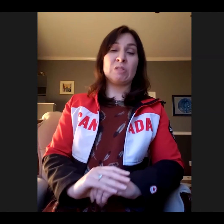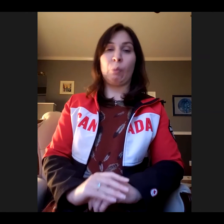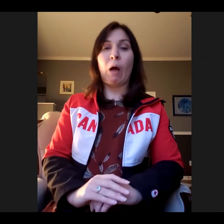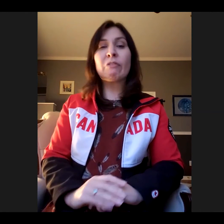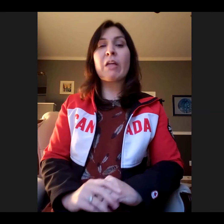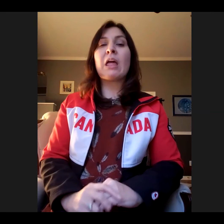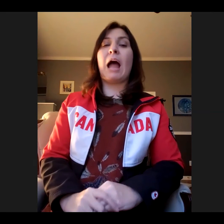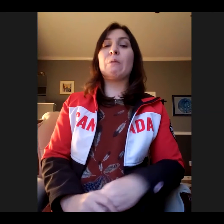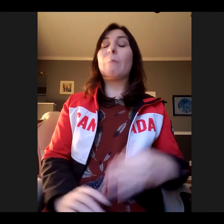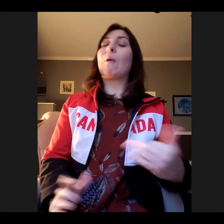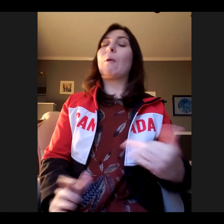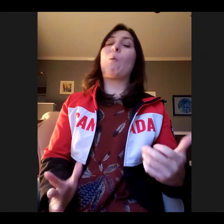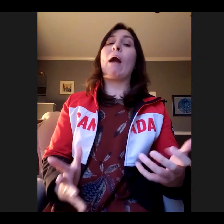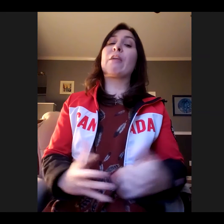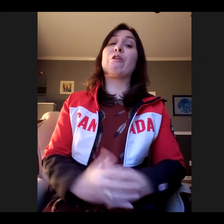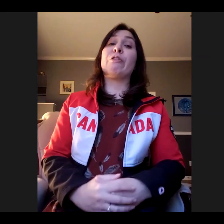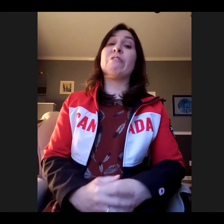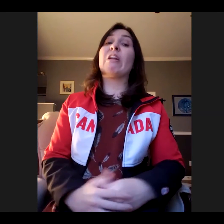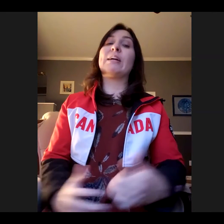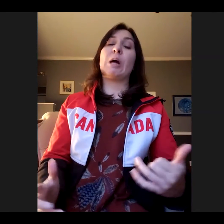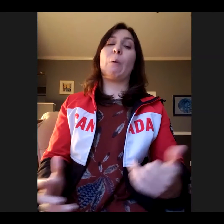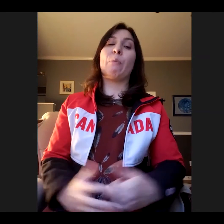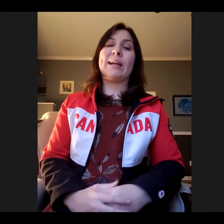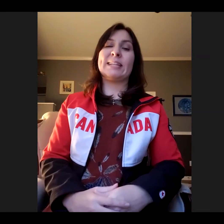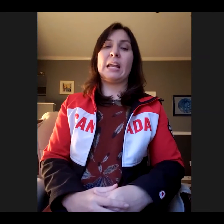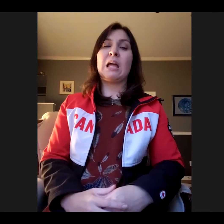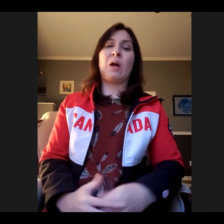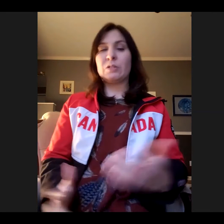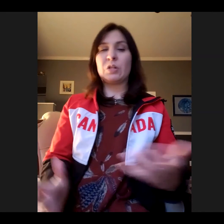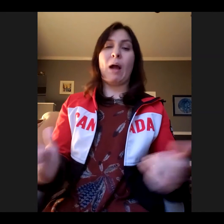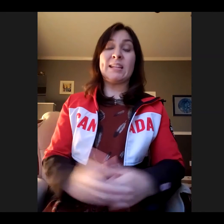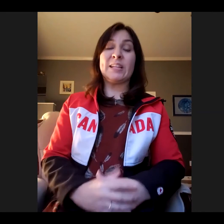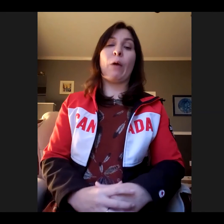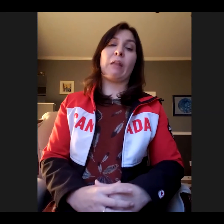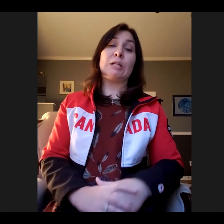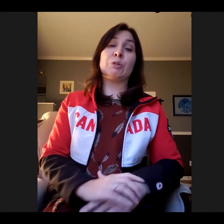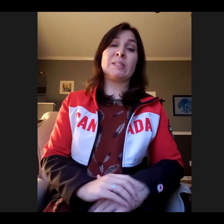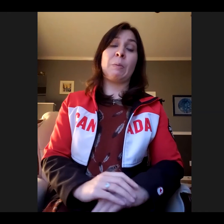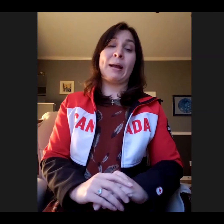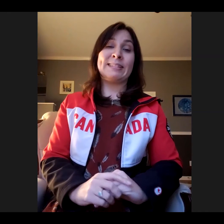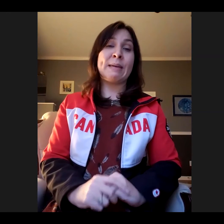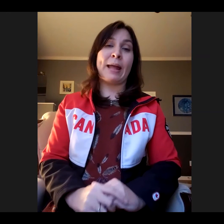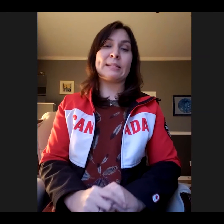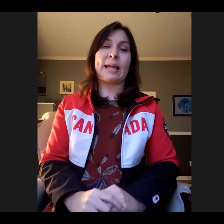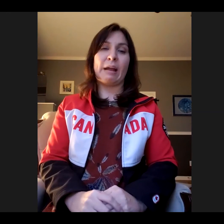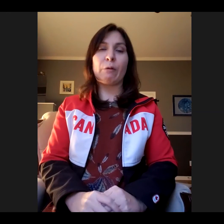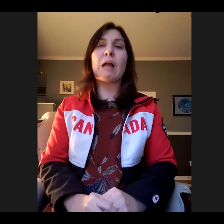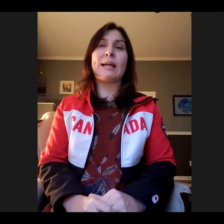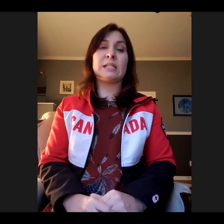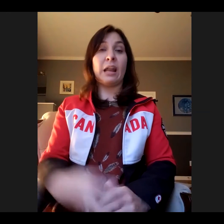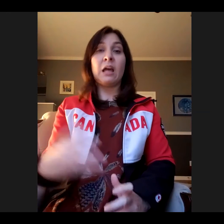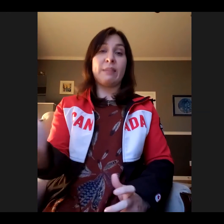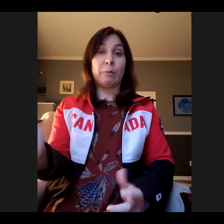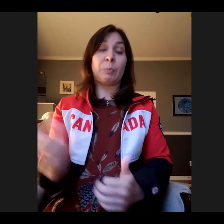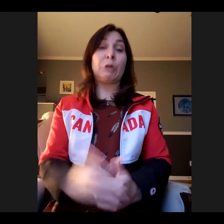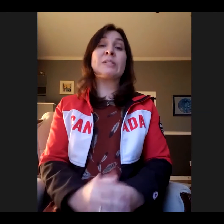2012, I remember walking through the village at one point, and I was just walking to go get lunch with some of my teammates. And I realized